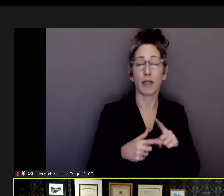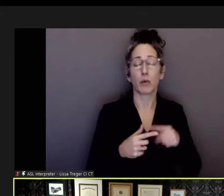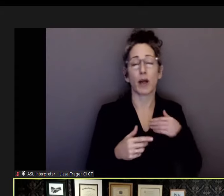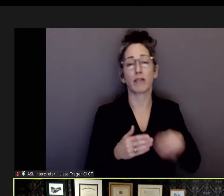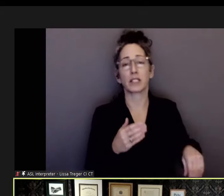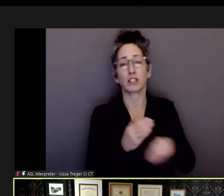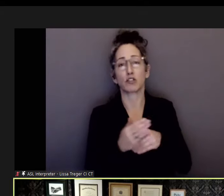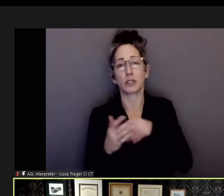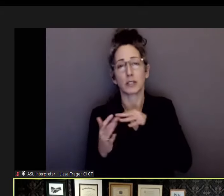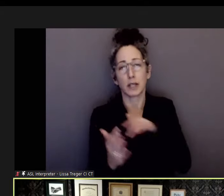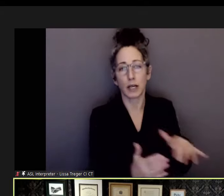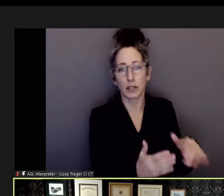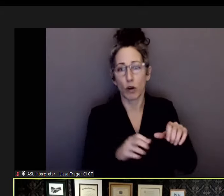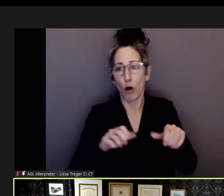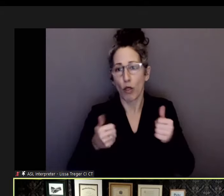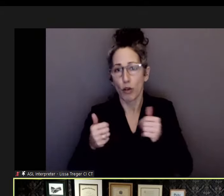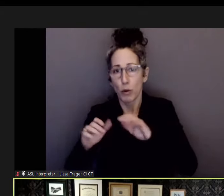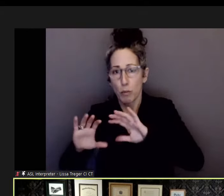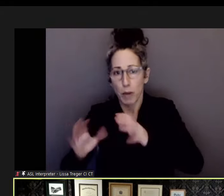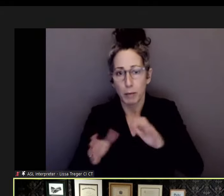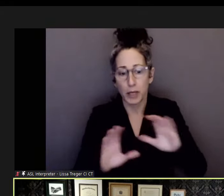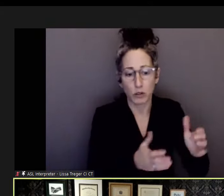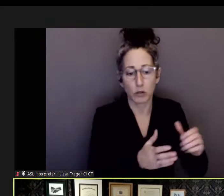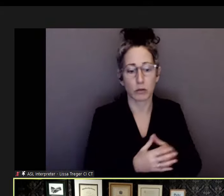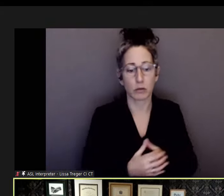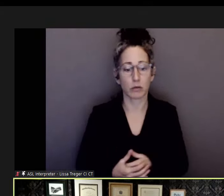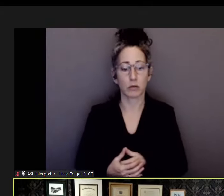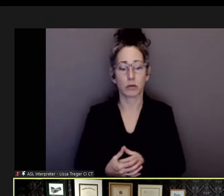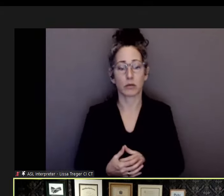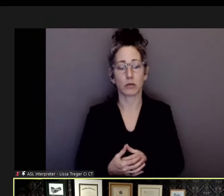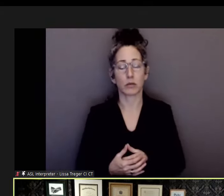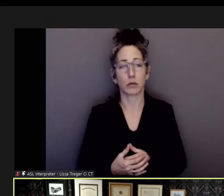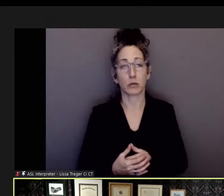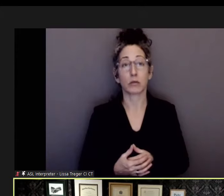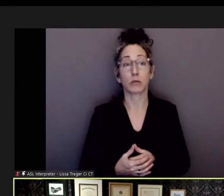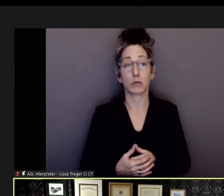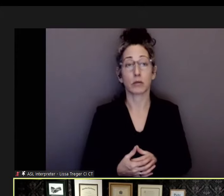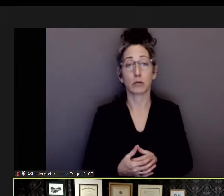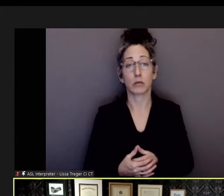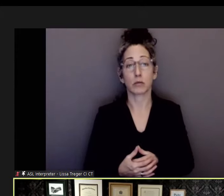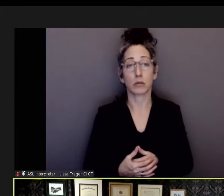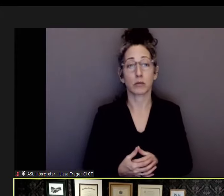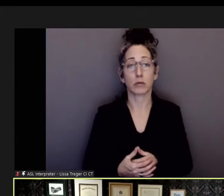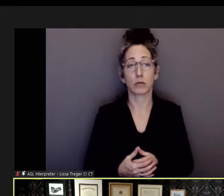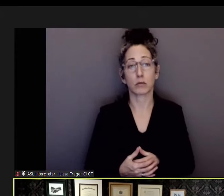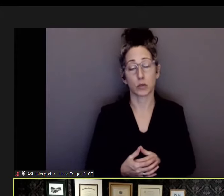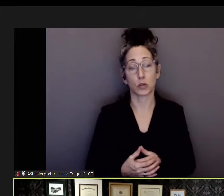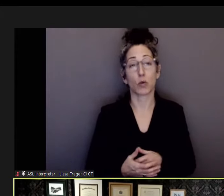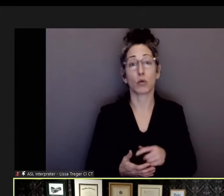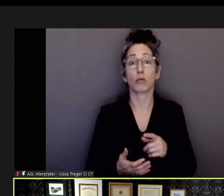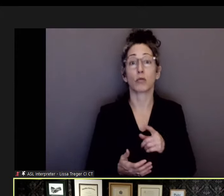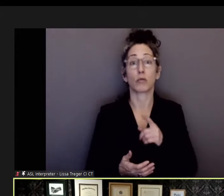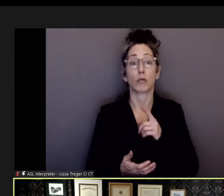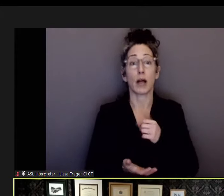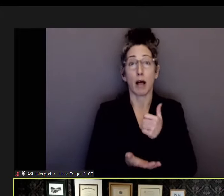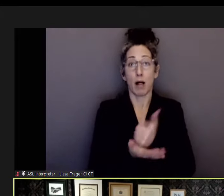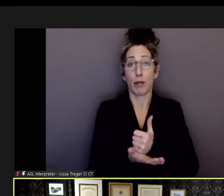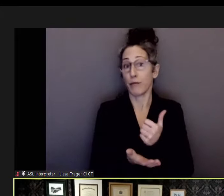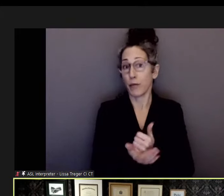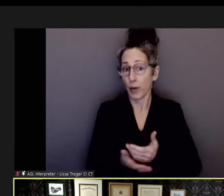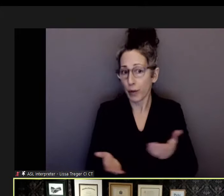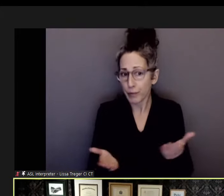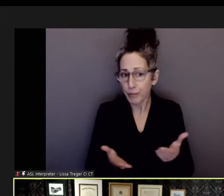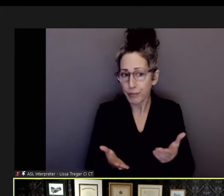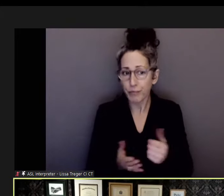other populations for further evaluation. And what was helpful here, and why this was able to